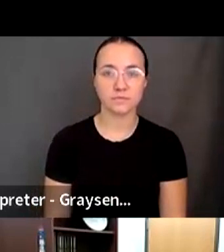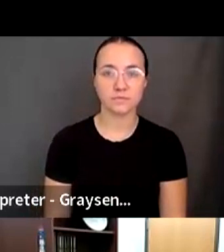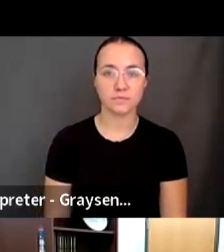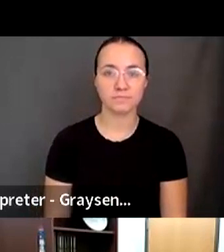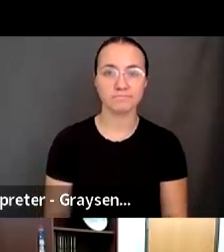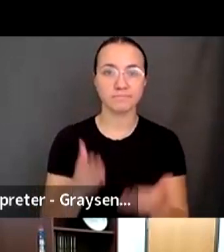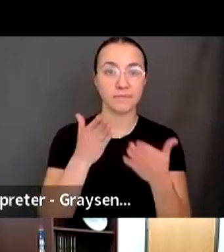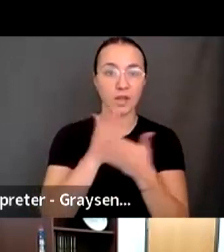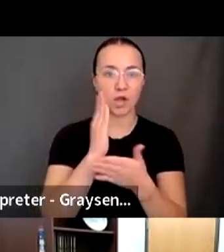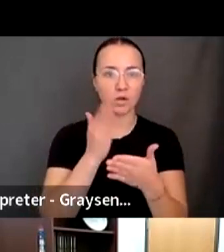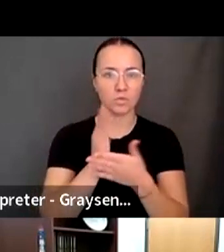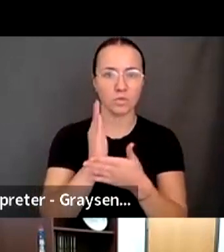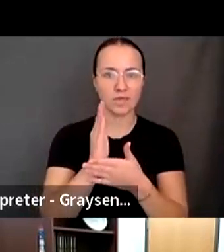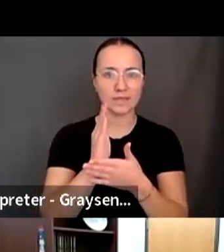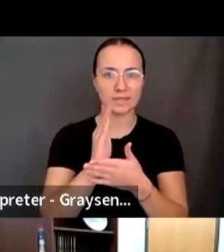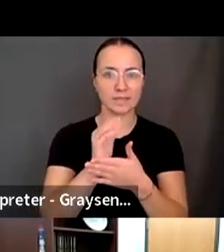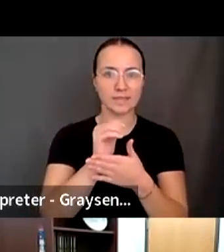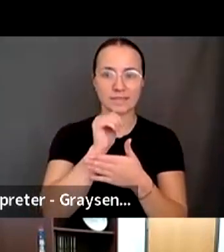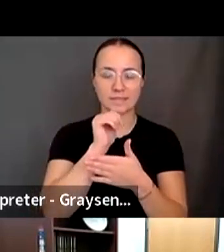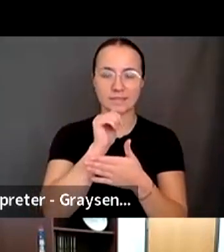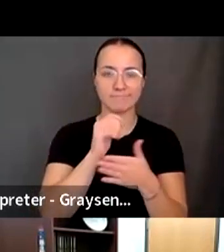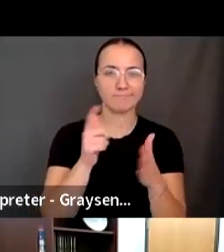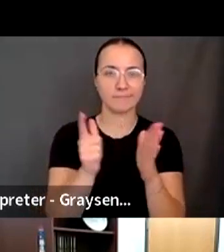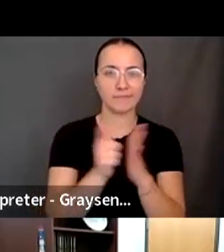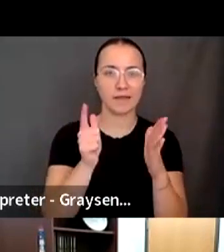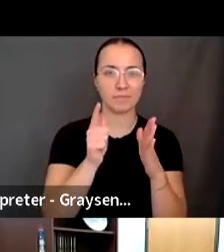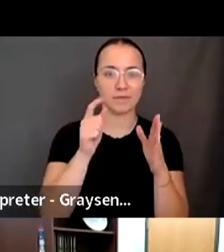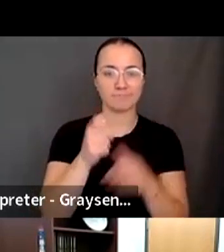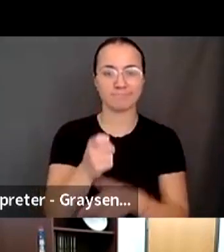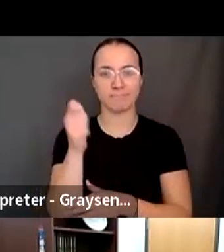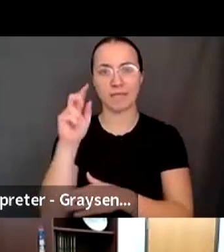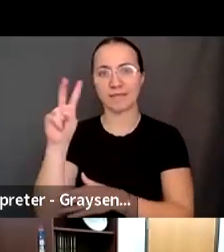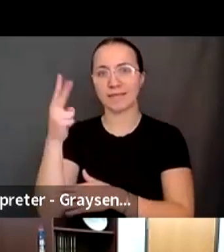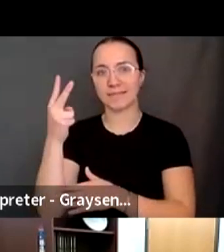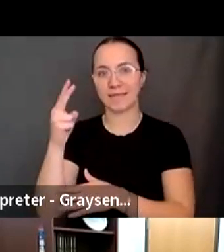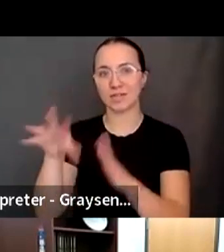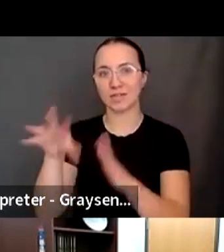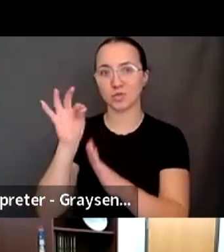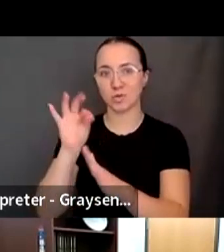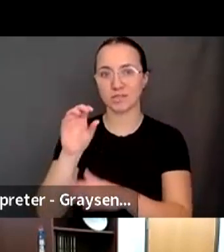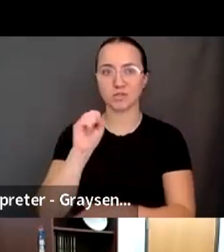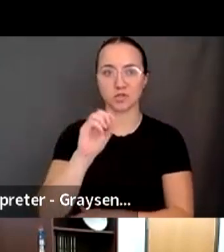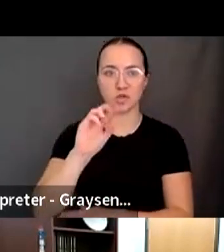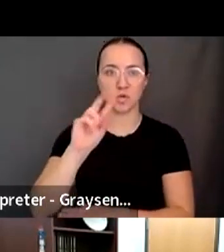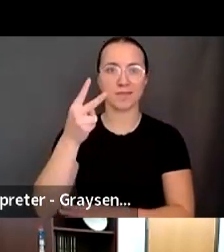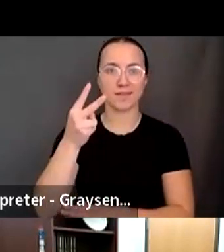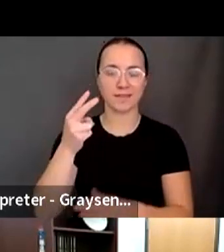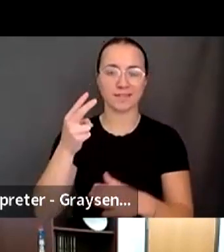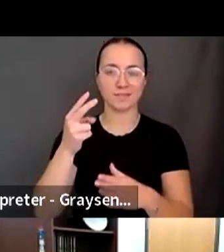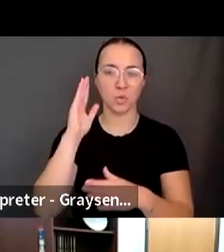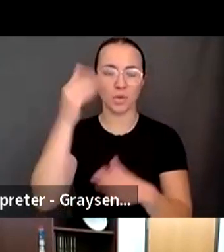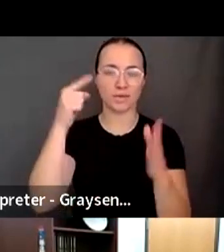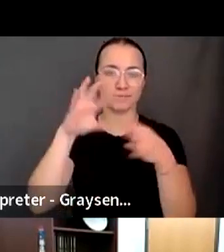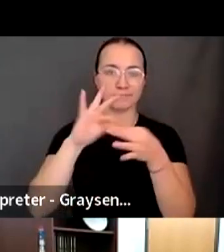All right, it's not letting me delete the second choice, so the second choice will be disregard this choice.